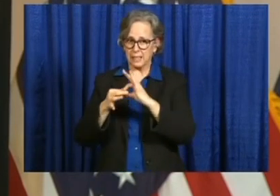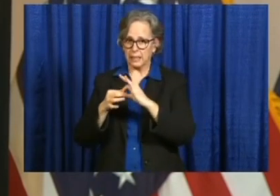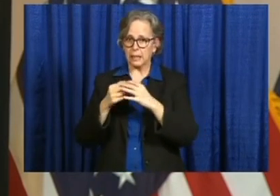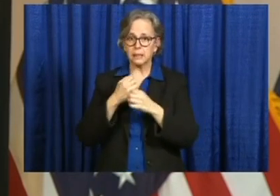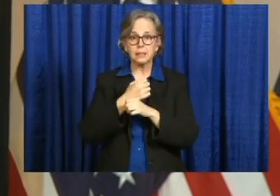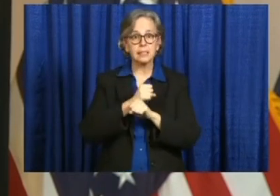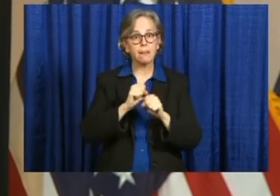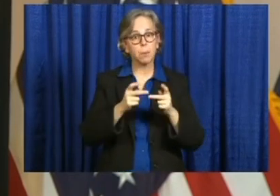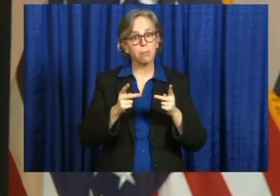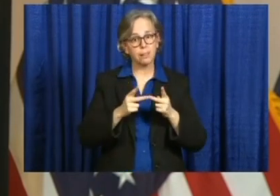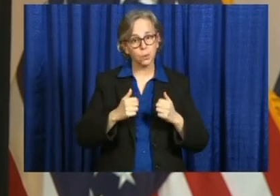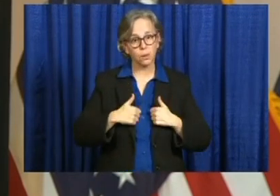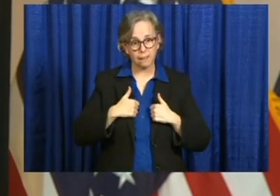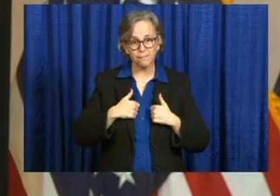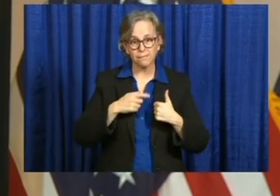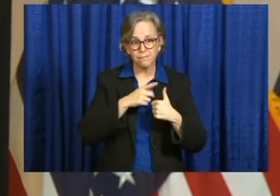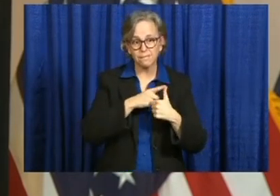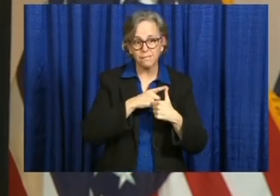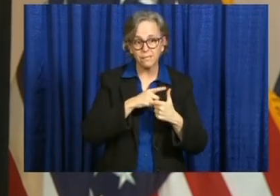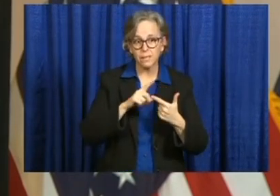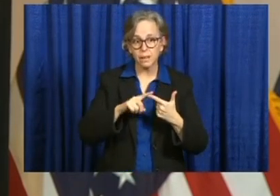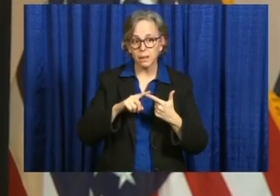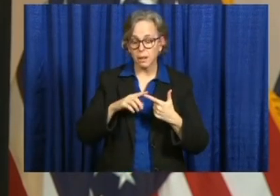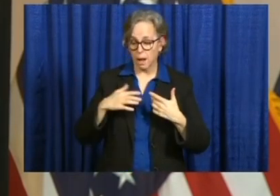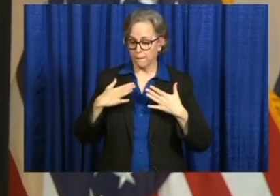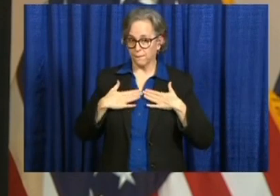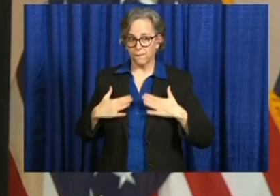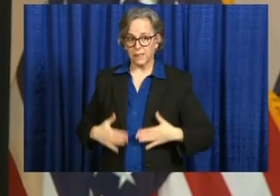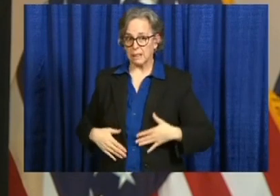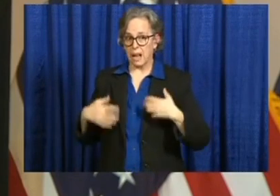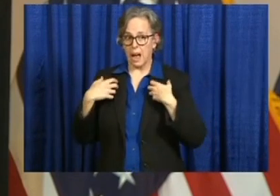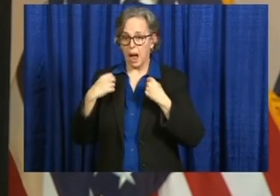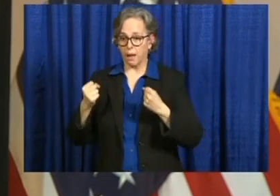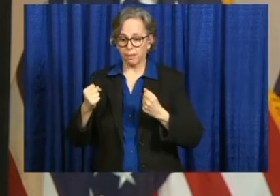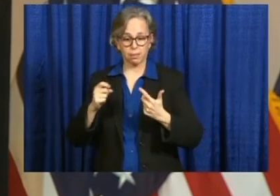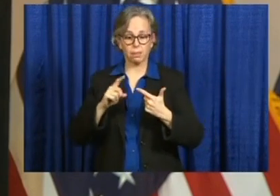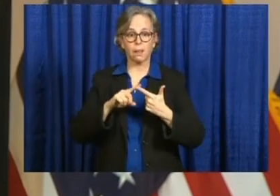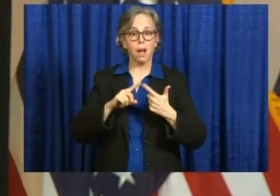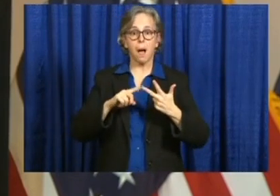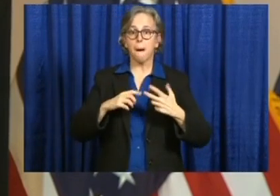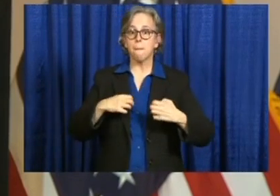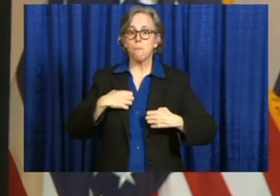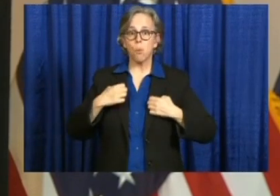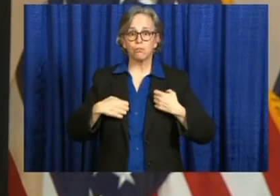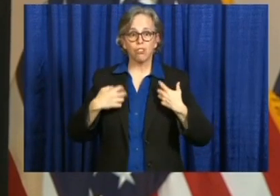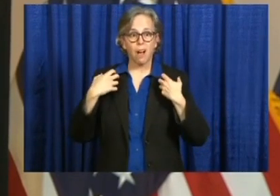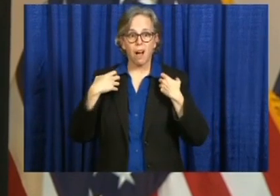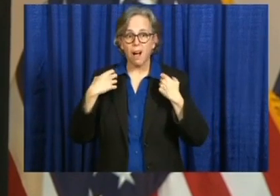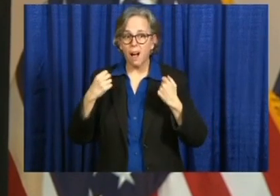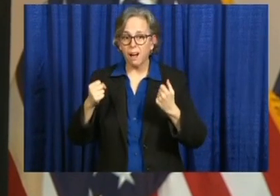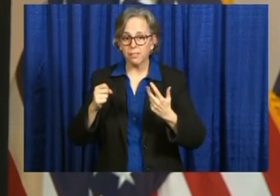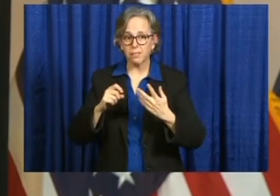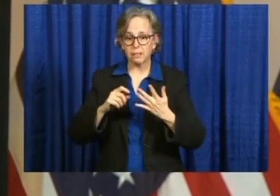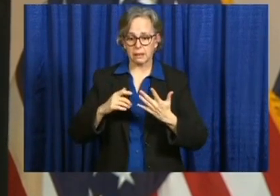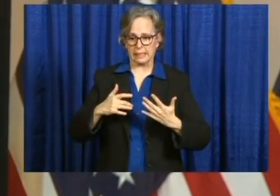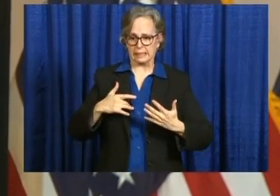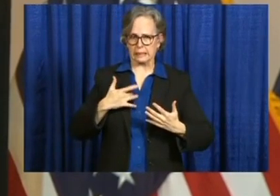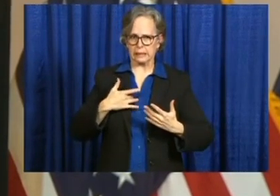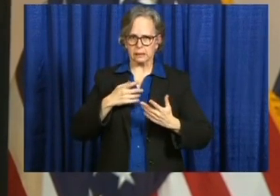having physical and emotional health, a sense of purpose, and a connection to community. So I'll spend a little bit of time talking about that